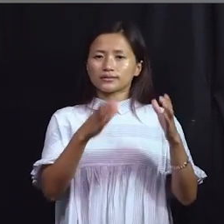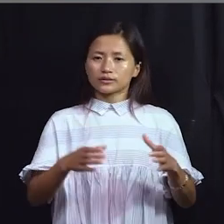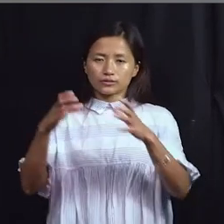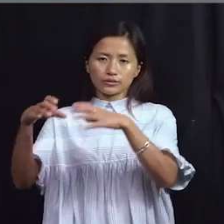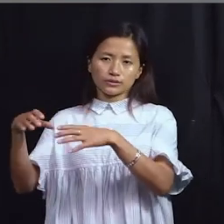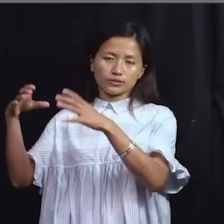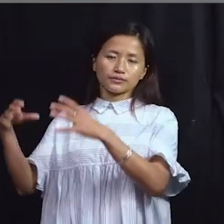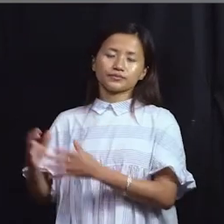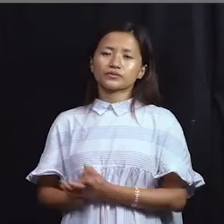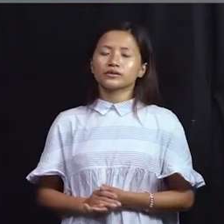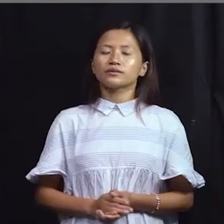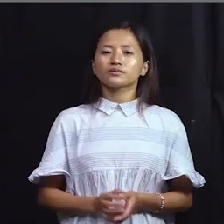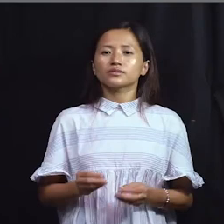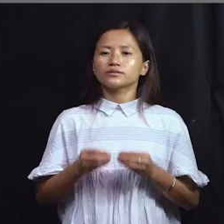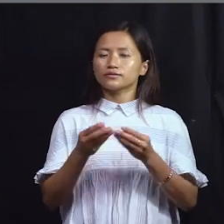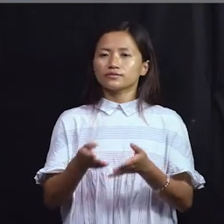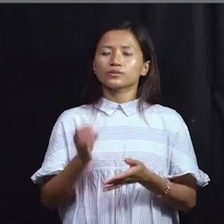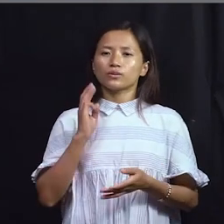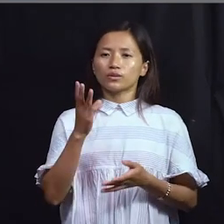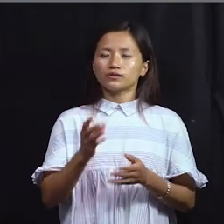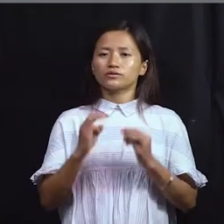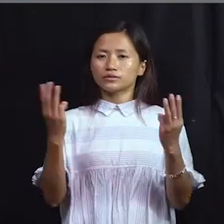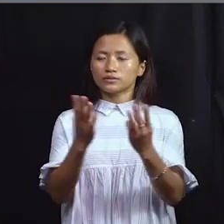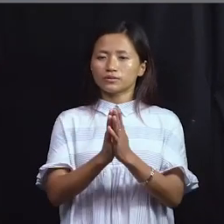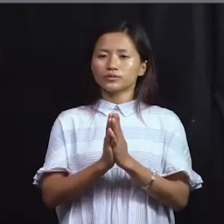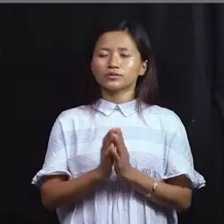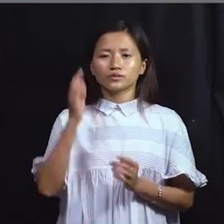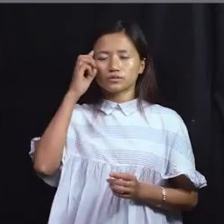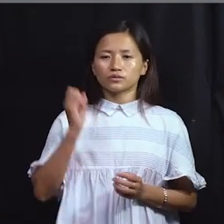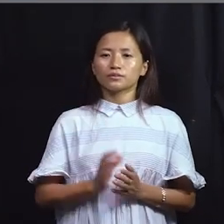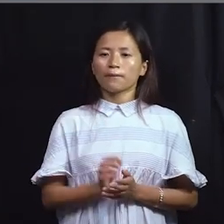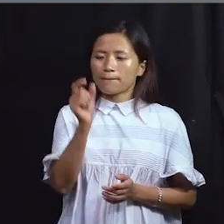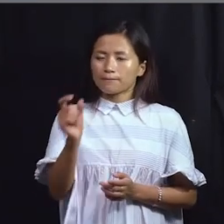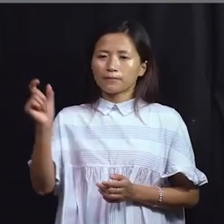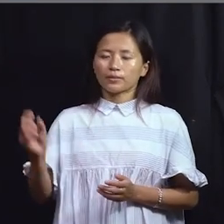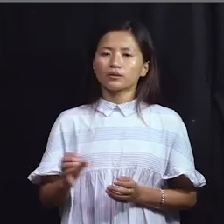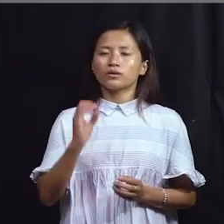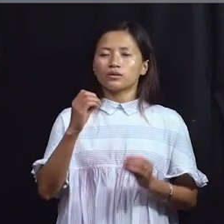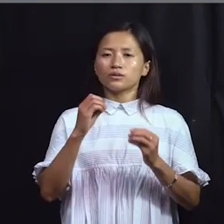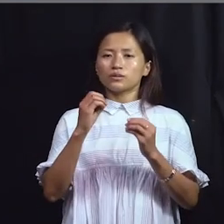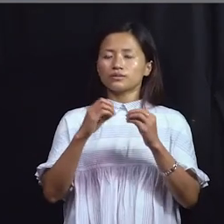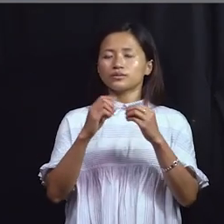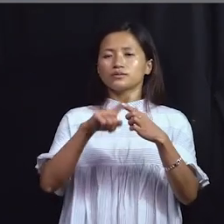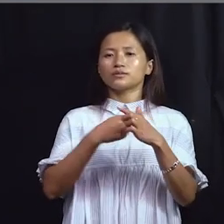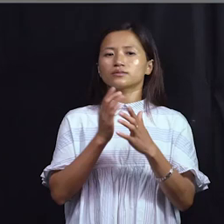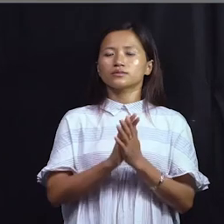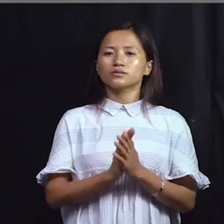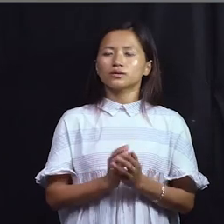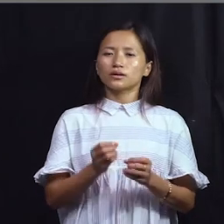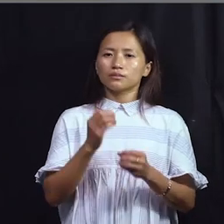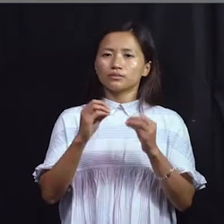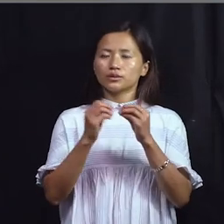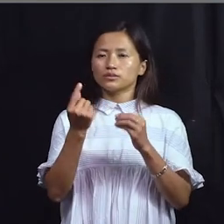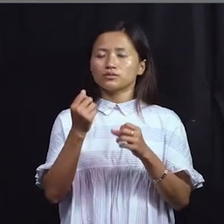that it gives welfare to the people. So the main objectives of government budget is to